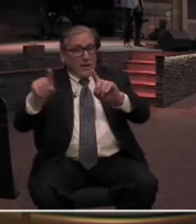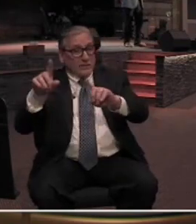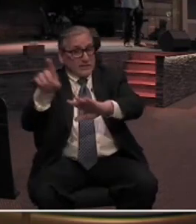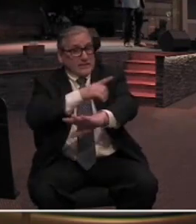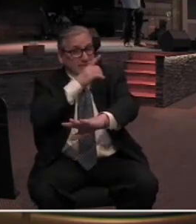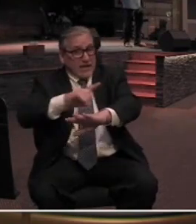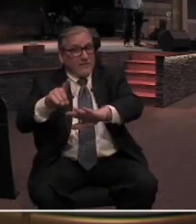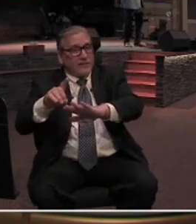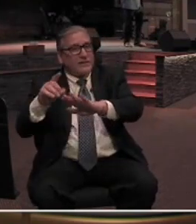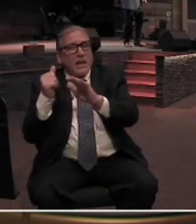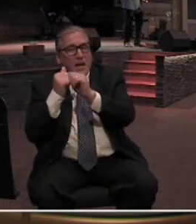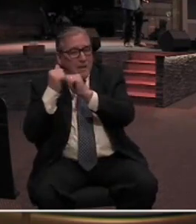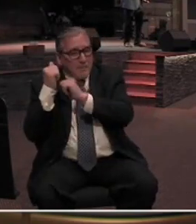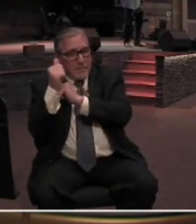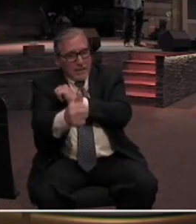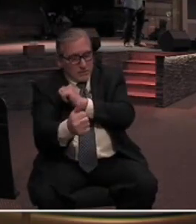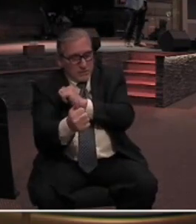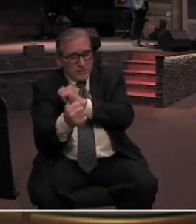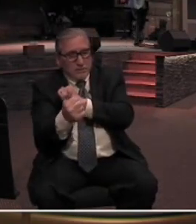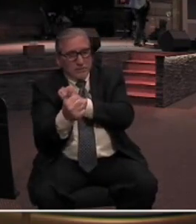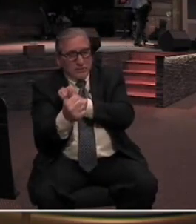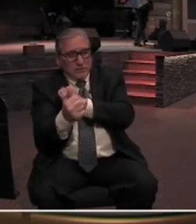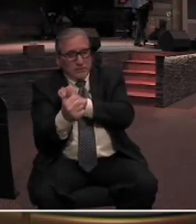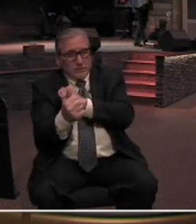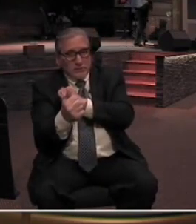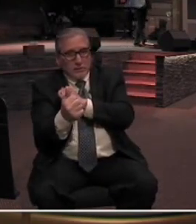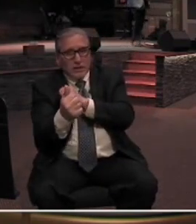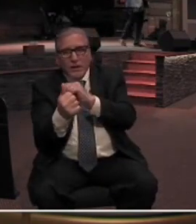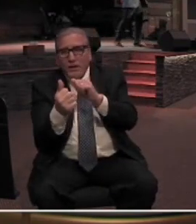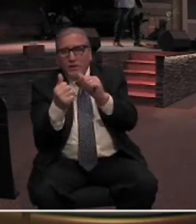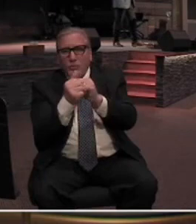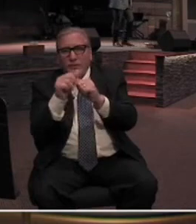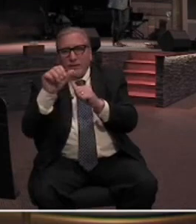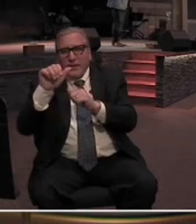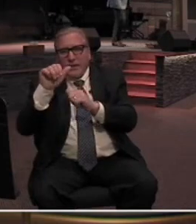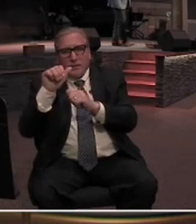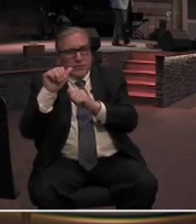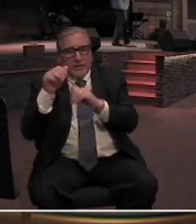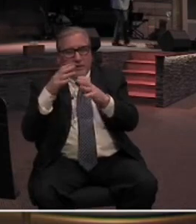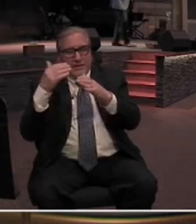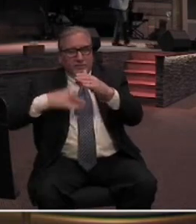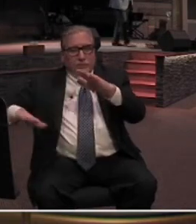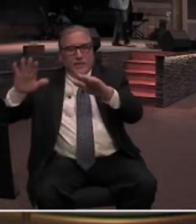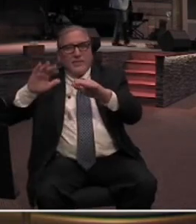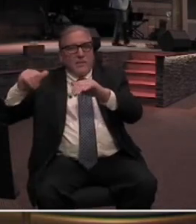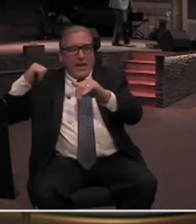on in the rearward with Achish.